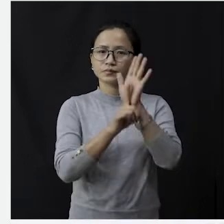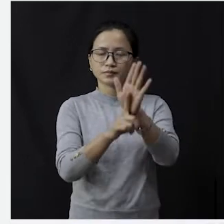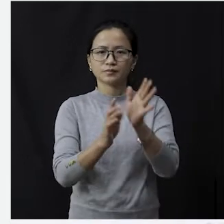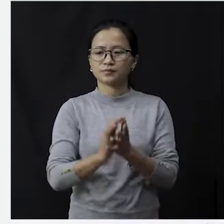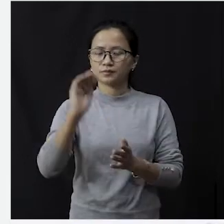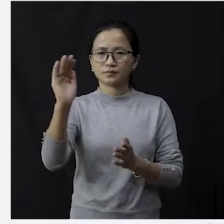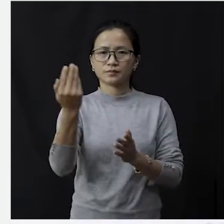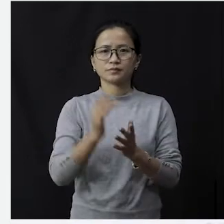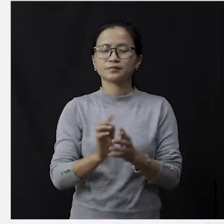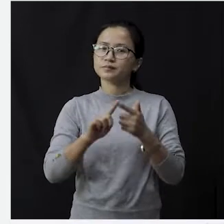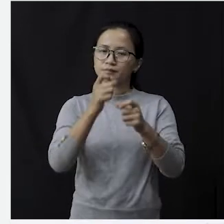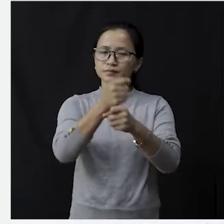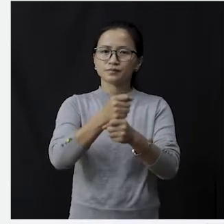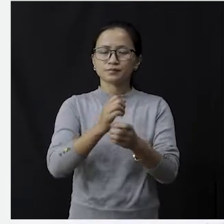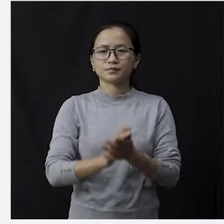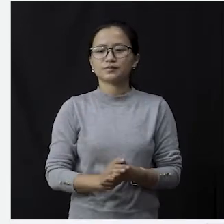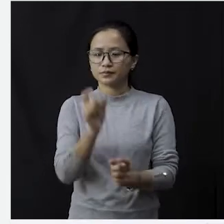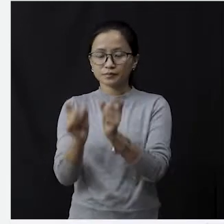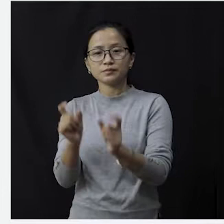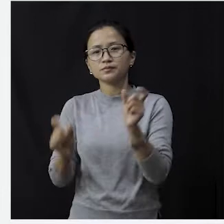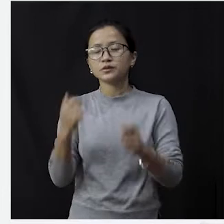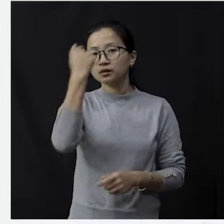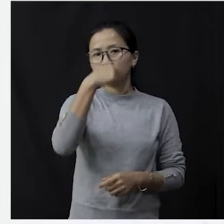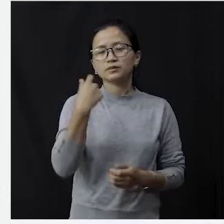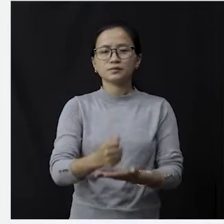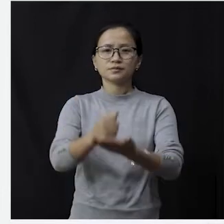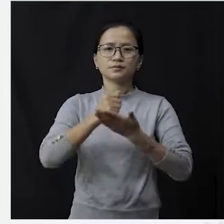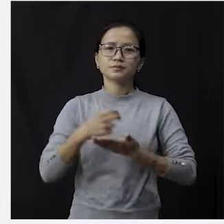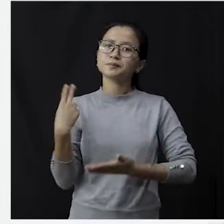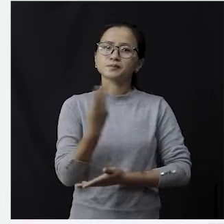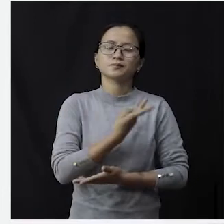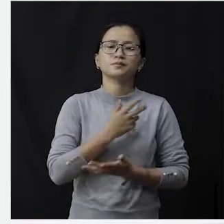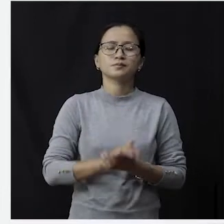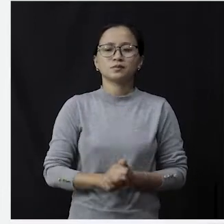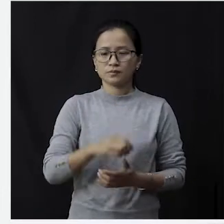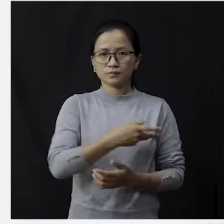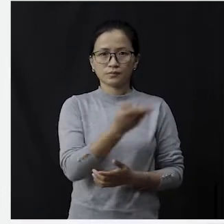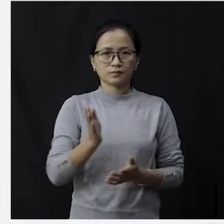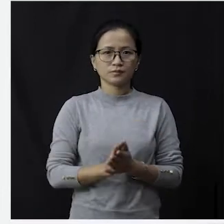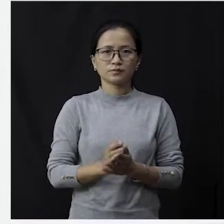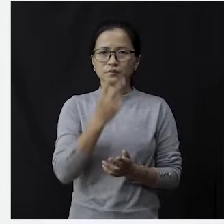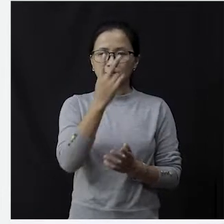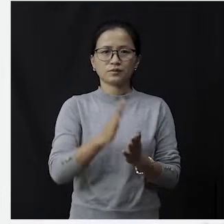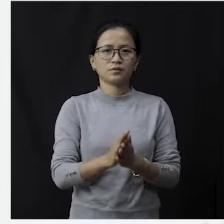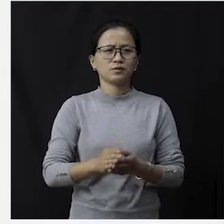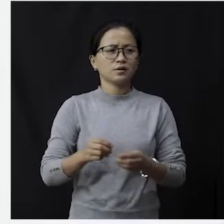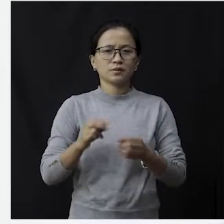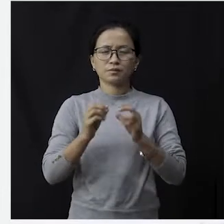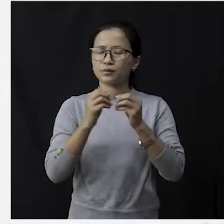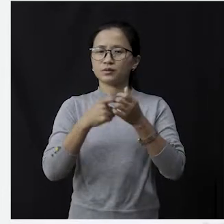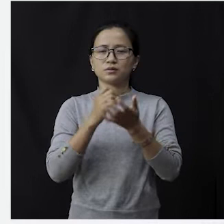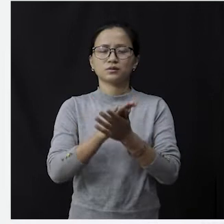you some of the examples of the people who helps us. So these are baker,